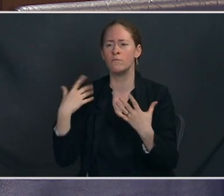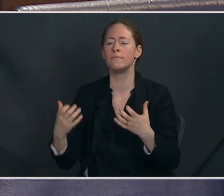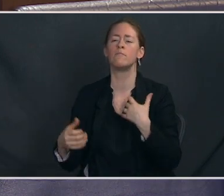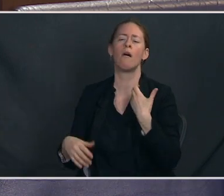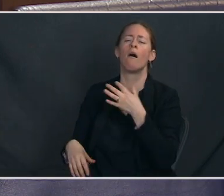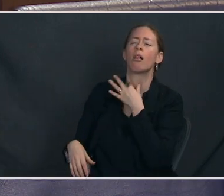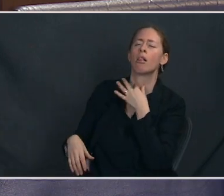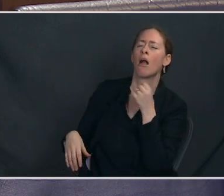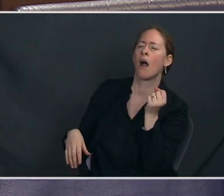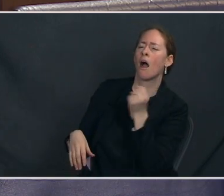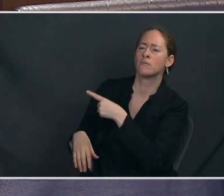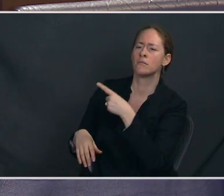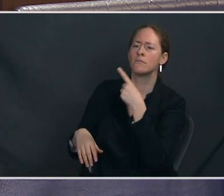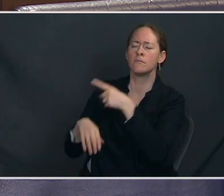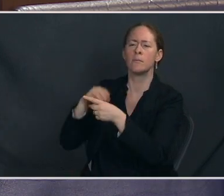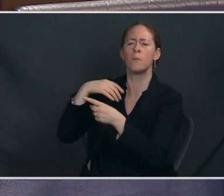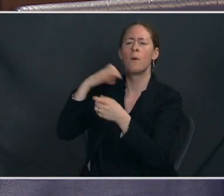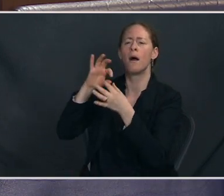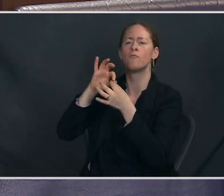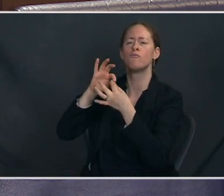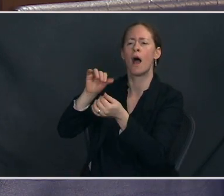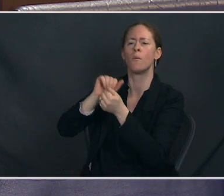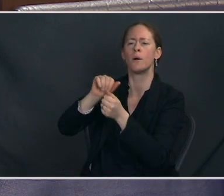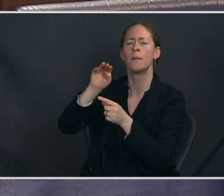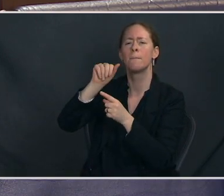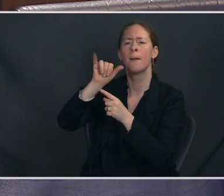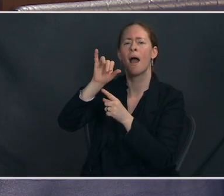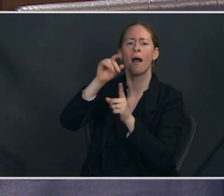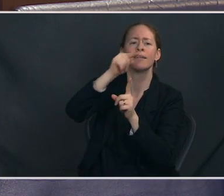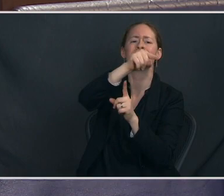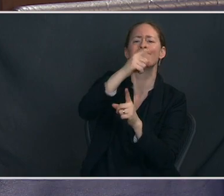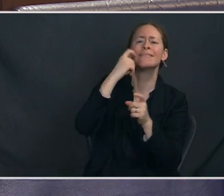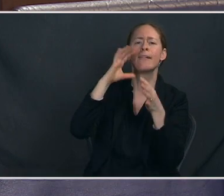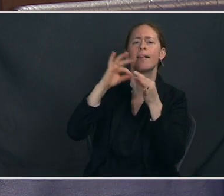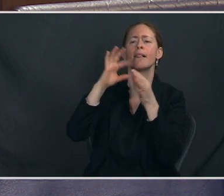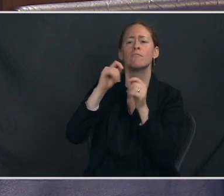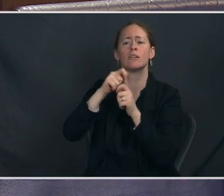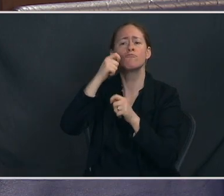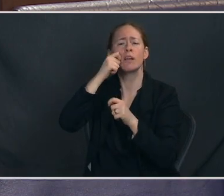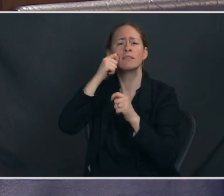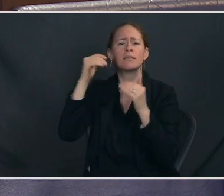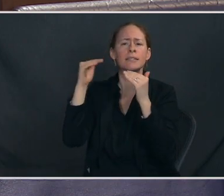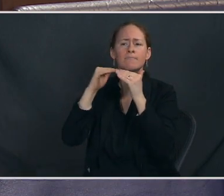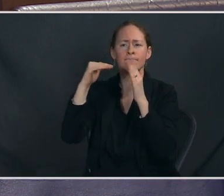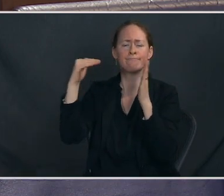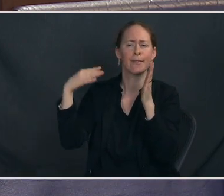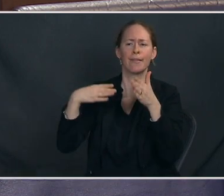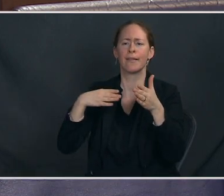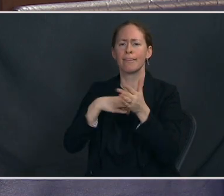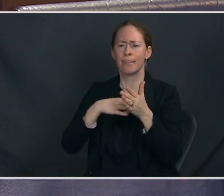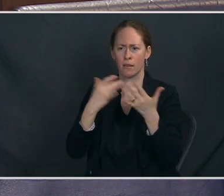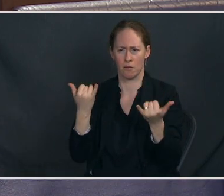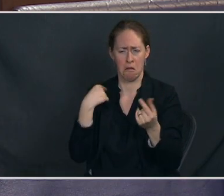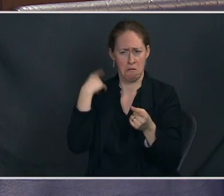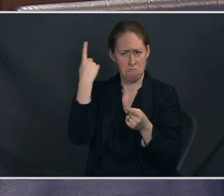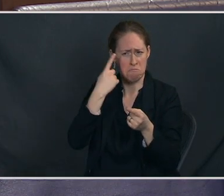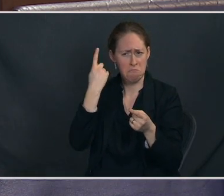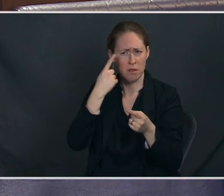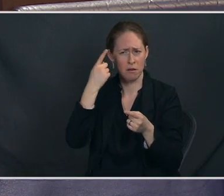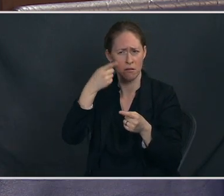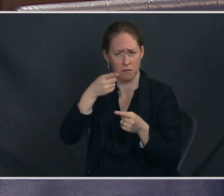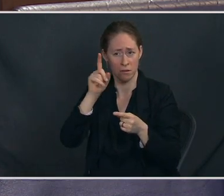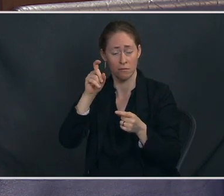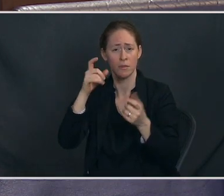terms of the racial equity goal, does the White House support overturning Small Business Administration language